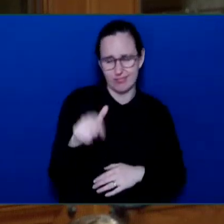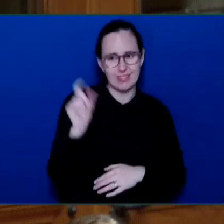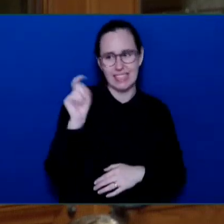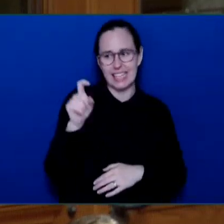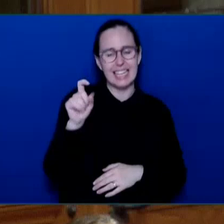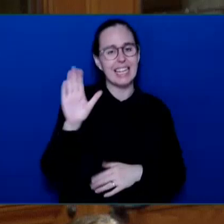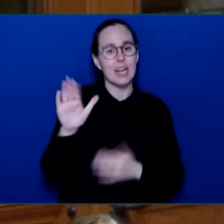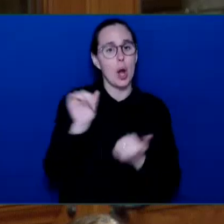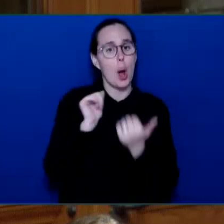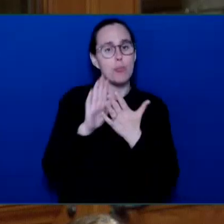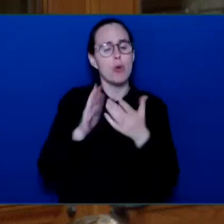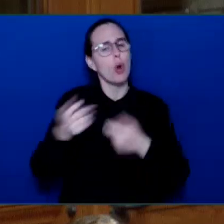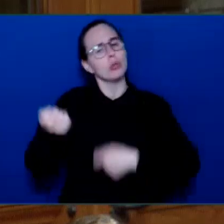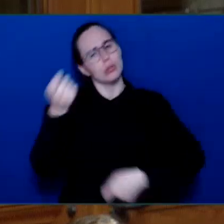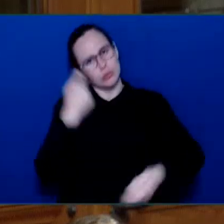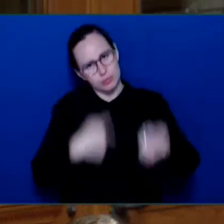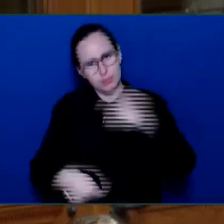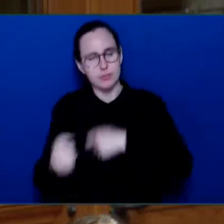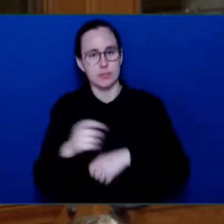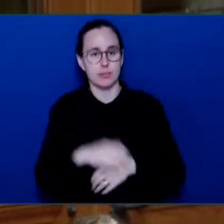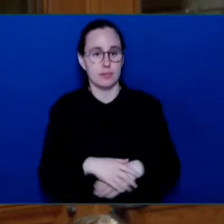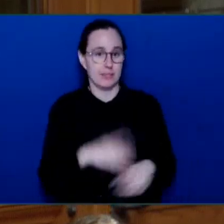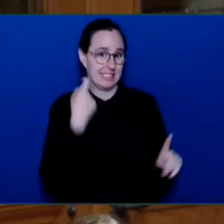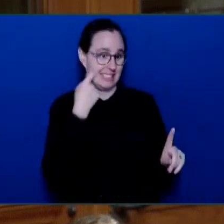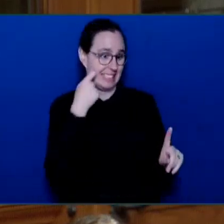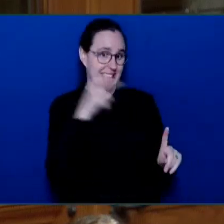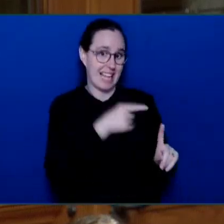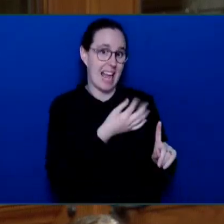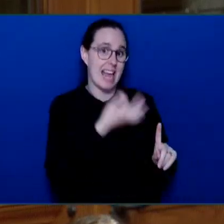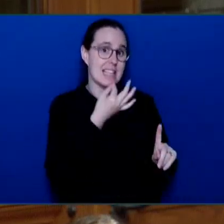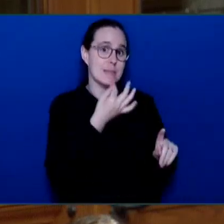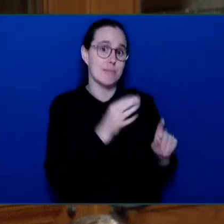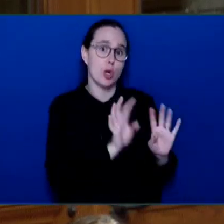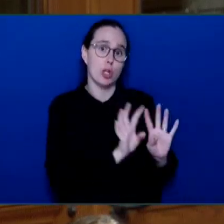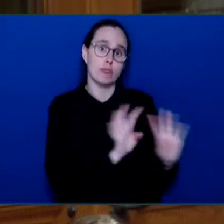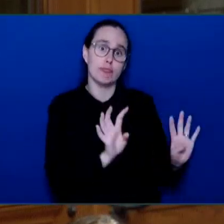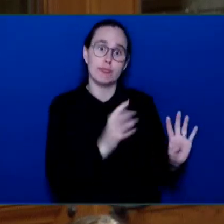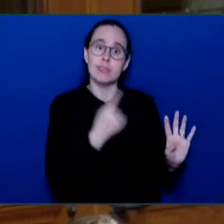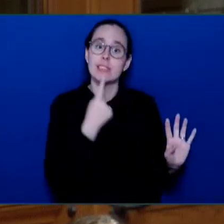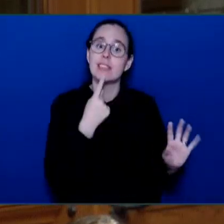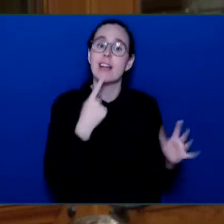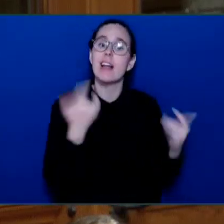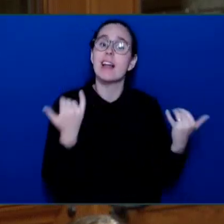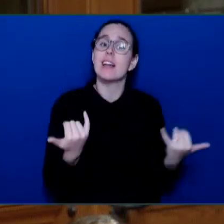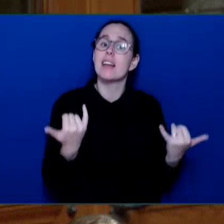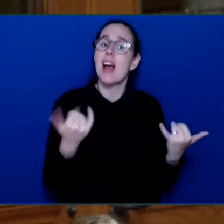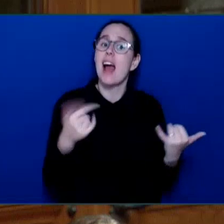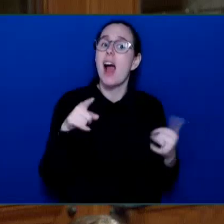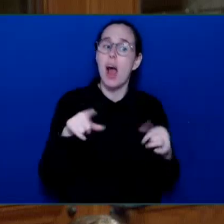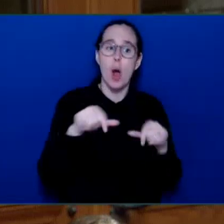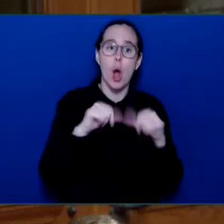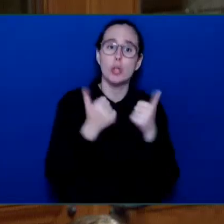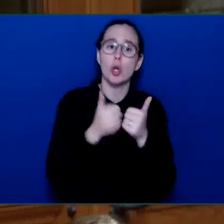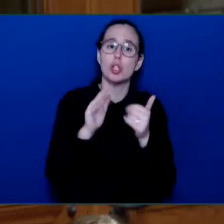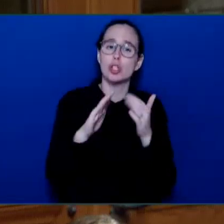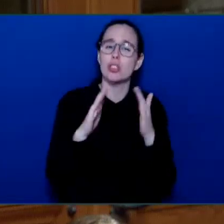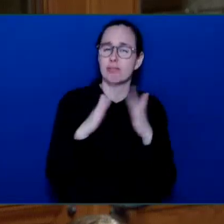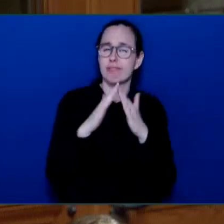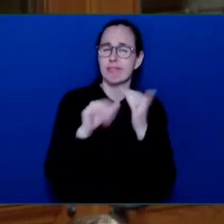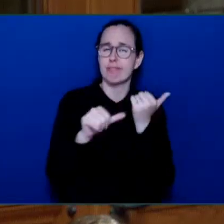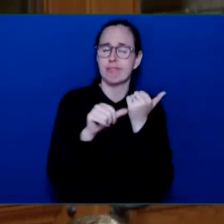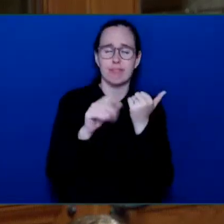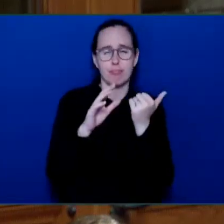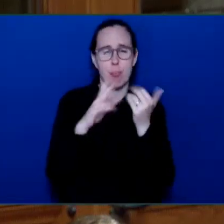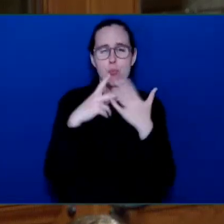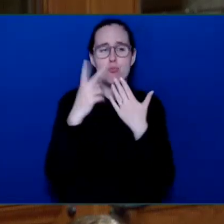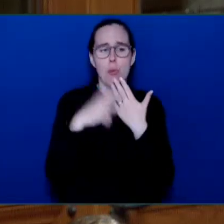social assistance program in BC is punitive and ineffective. It traps people in poverty rather than lifts